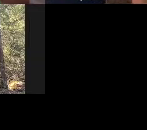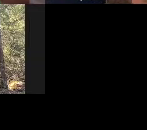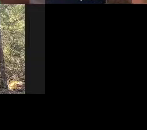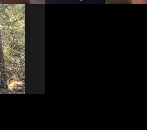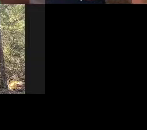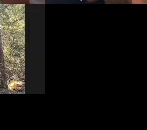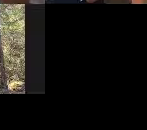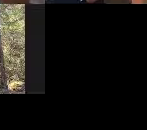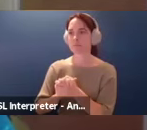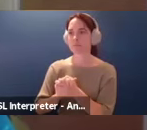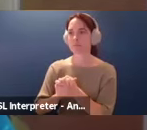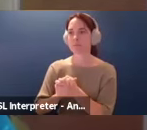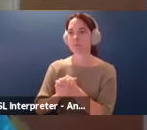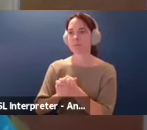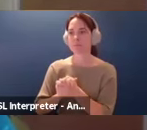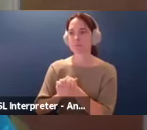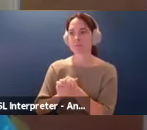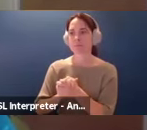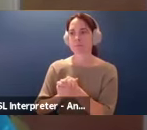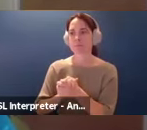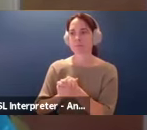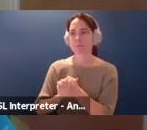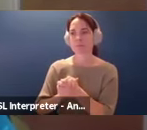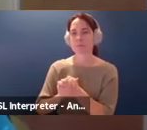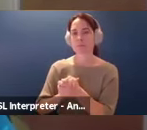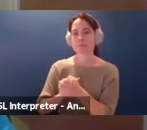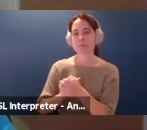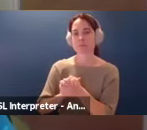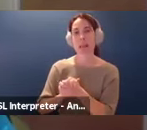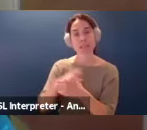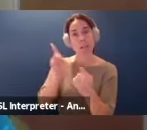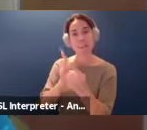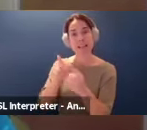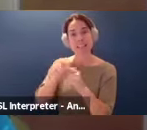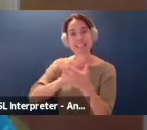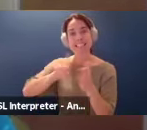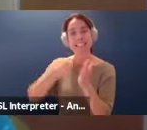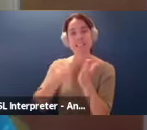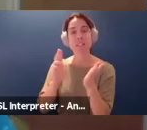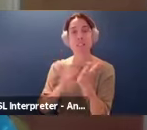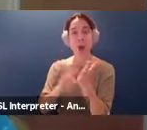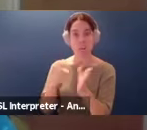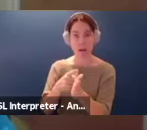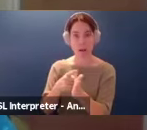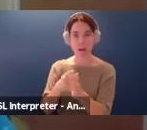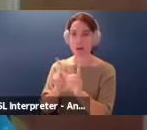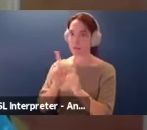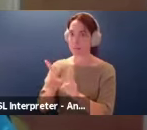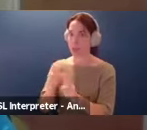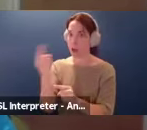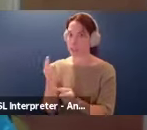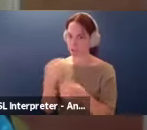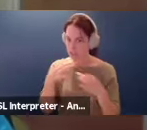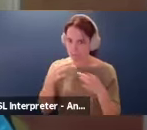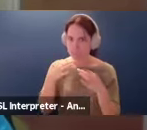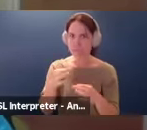she's active in the london sangha and is fascinated by the twin challenges of transforming